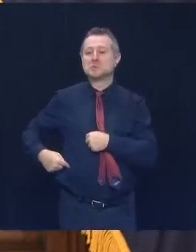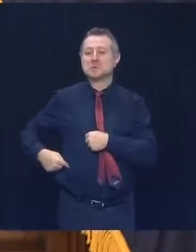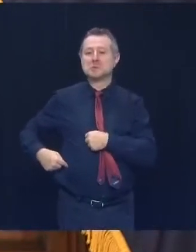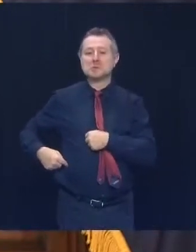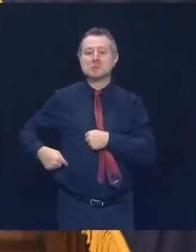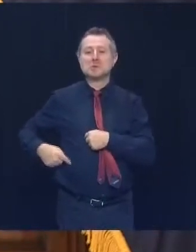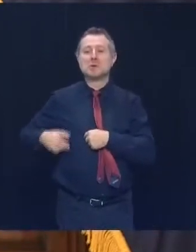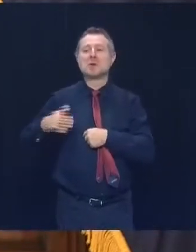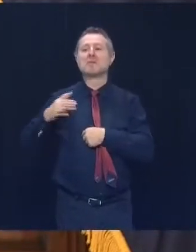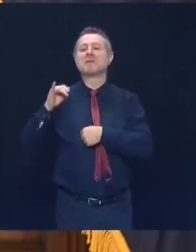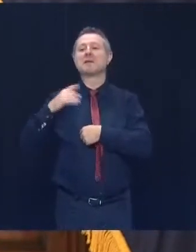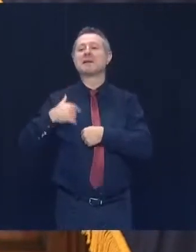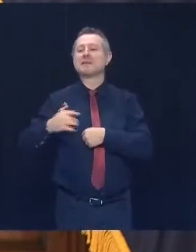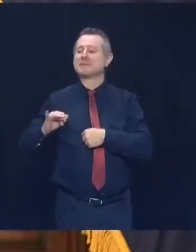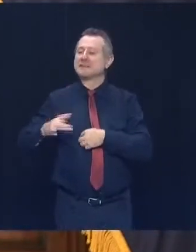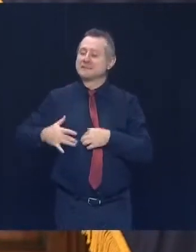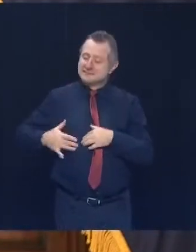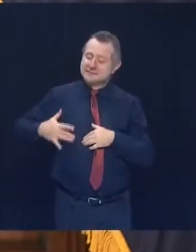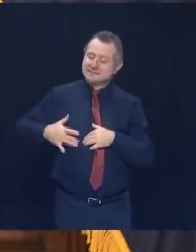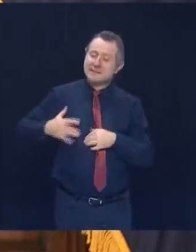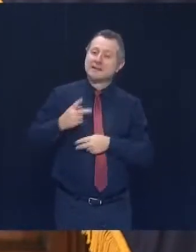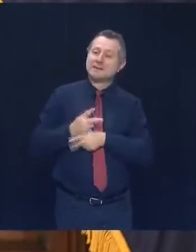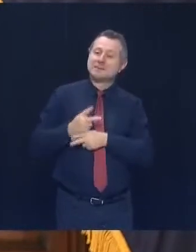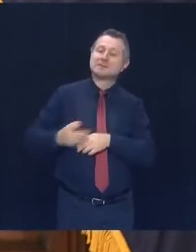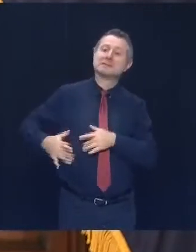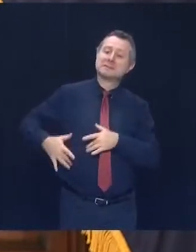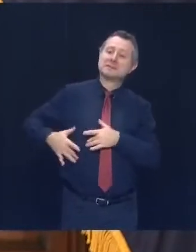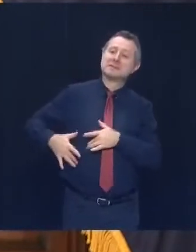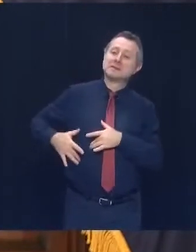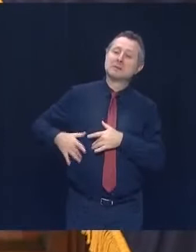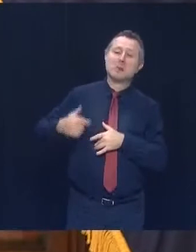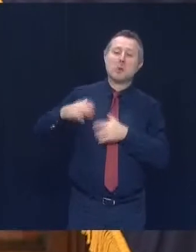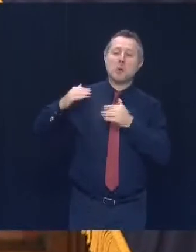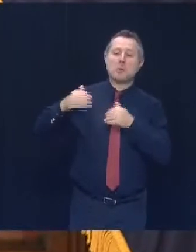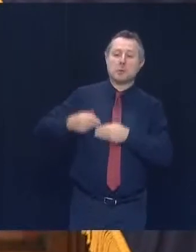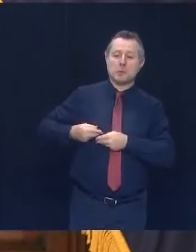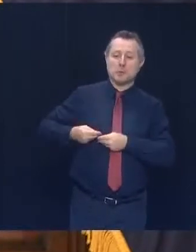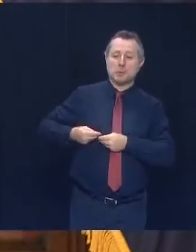We're treating them, and we hope to contain them.